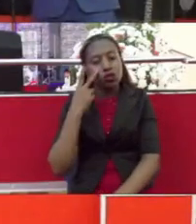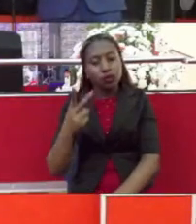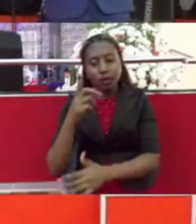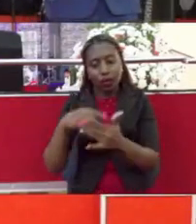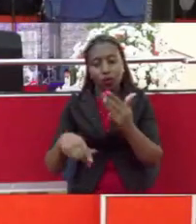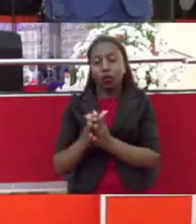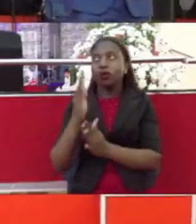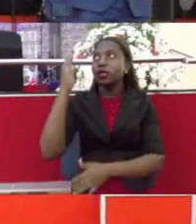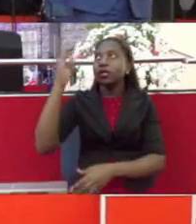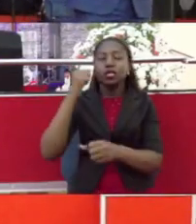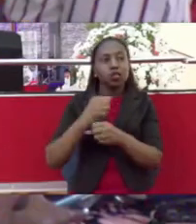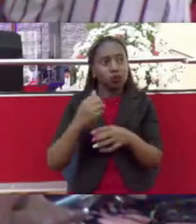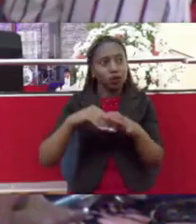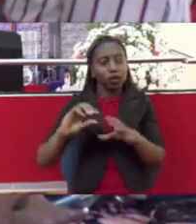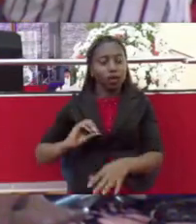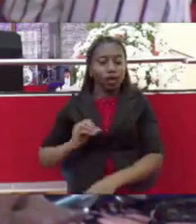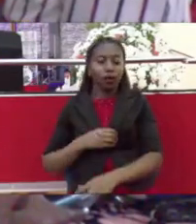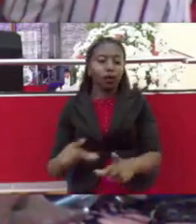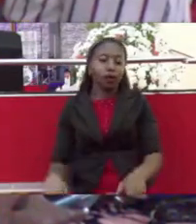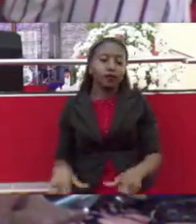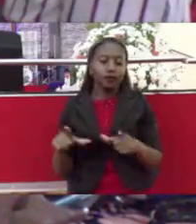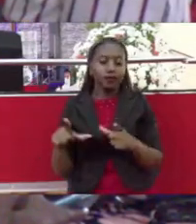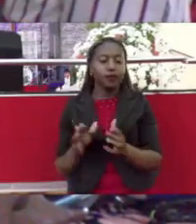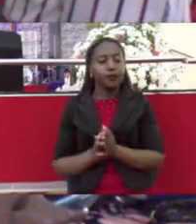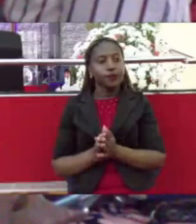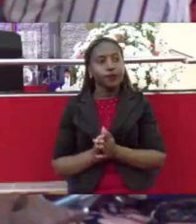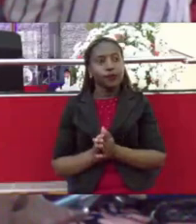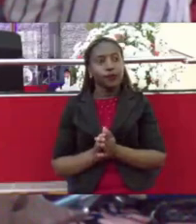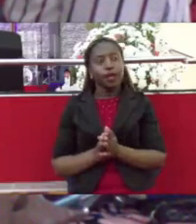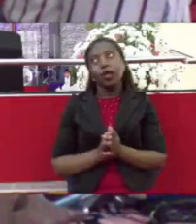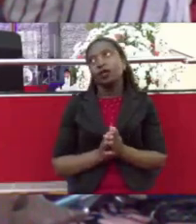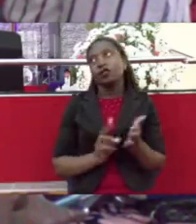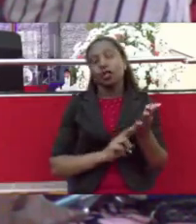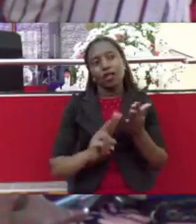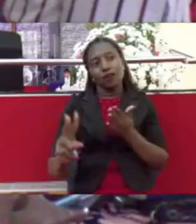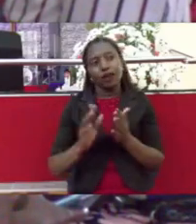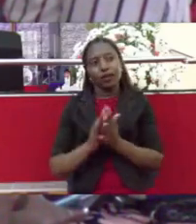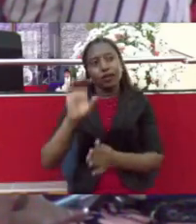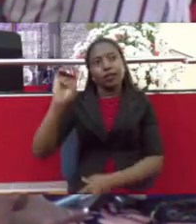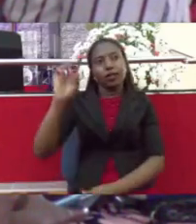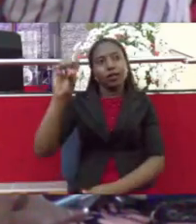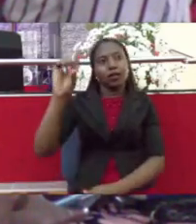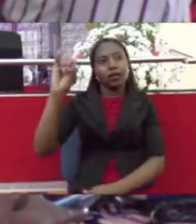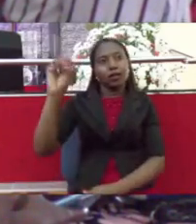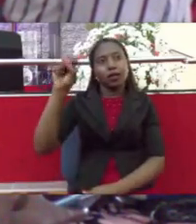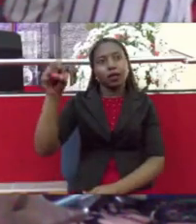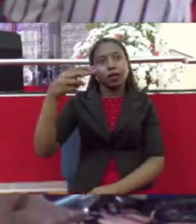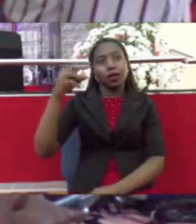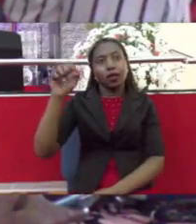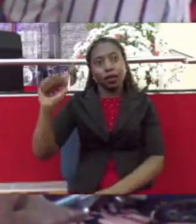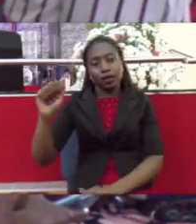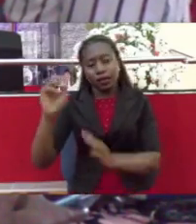what he's doing in our eyes. Ili tuone kile ambacho anafanya maishani mwetu. So in that verse 17 that Elisha prayed, open his eyes, Lord, so that he may see. Elisha